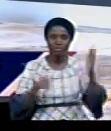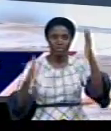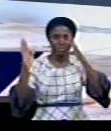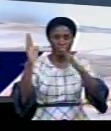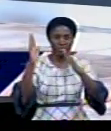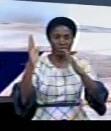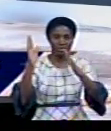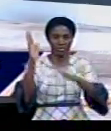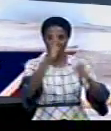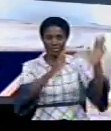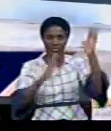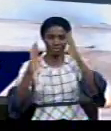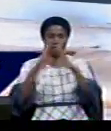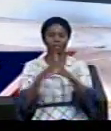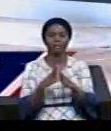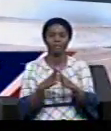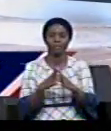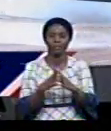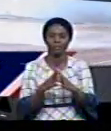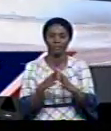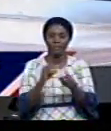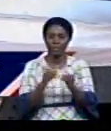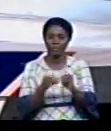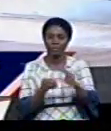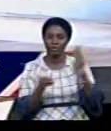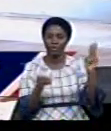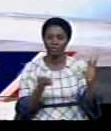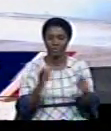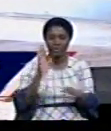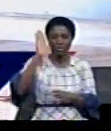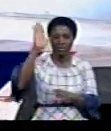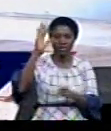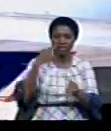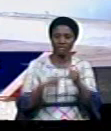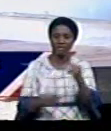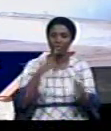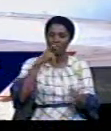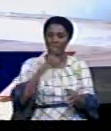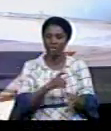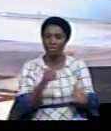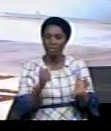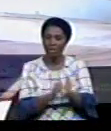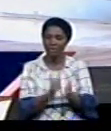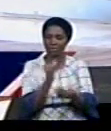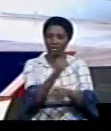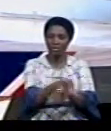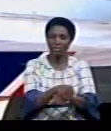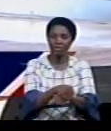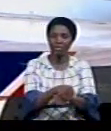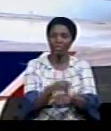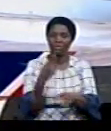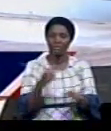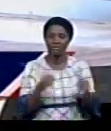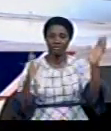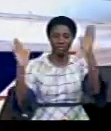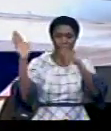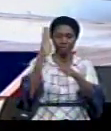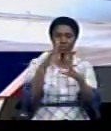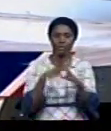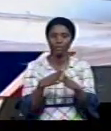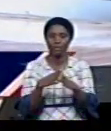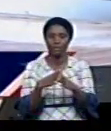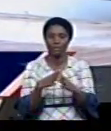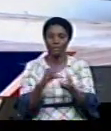command that conquers our storms. Number three, his faithful companionship